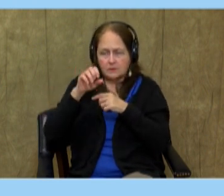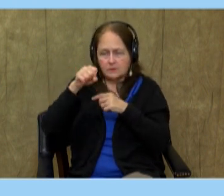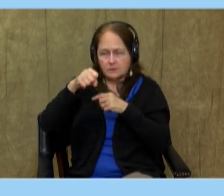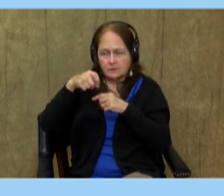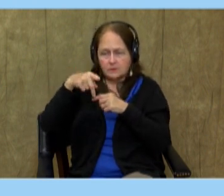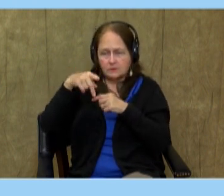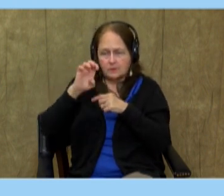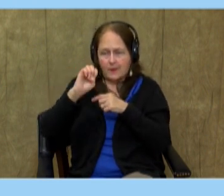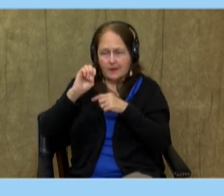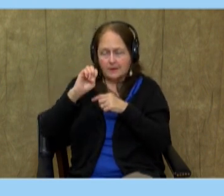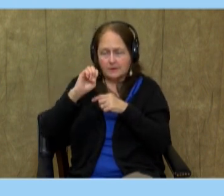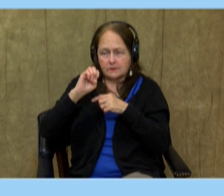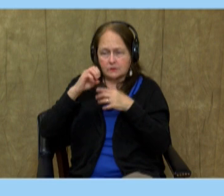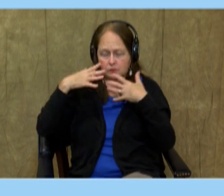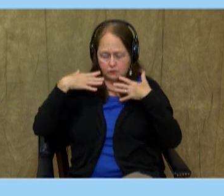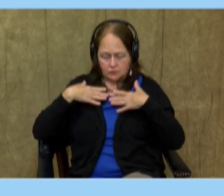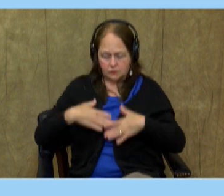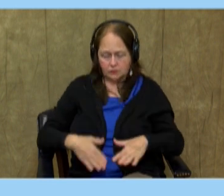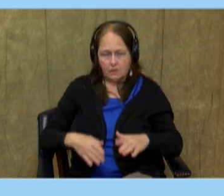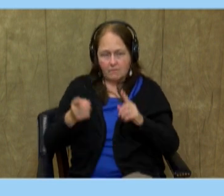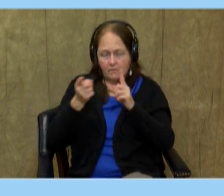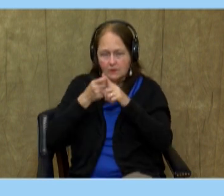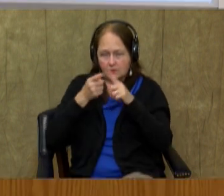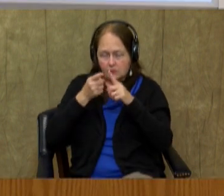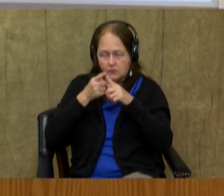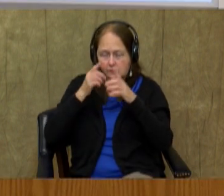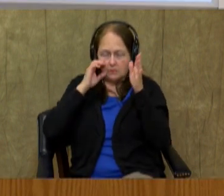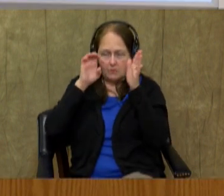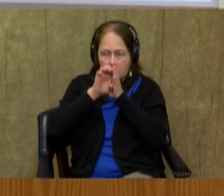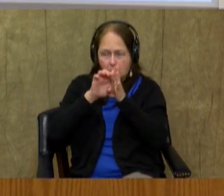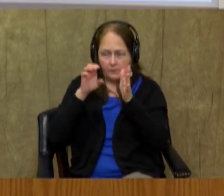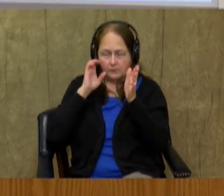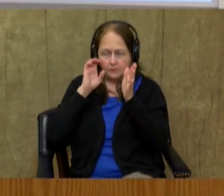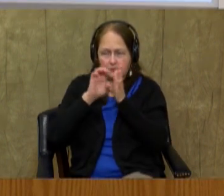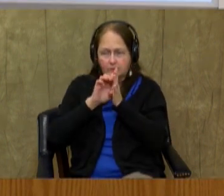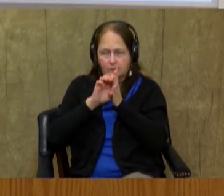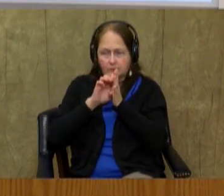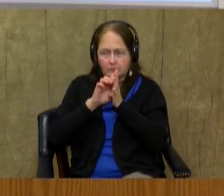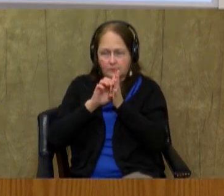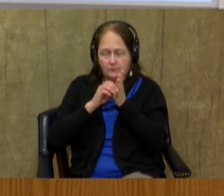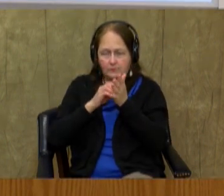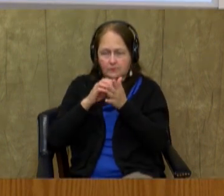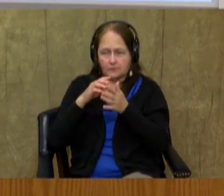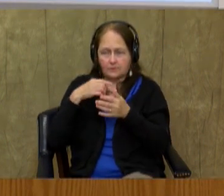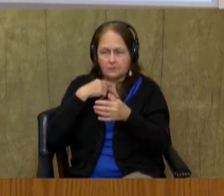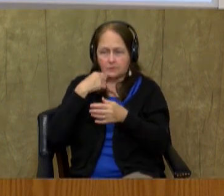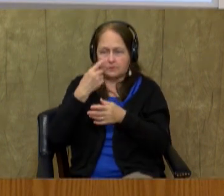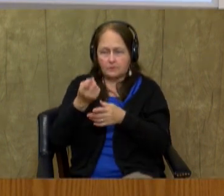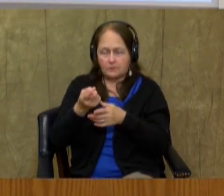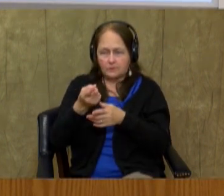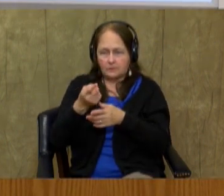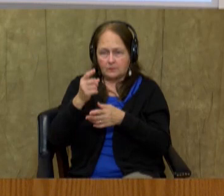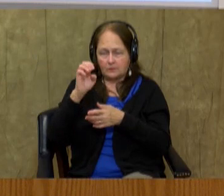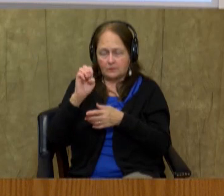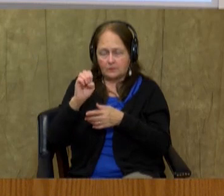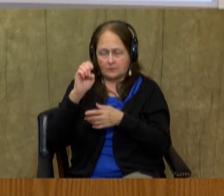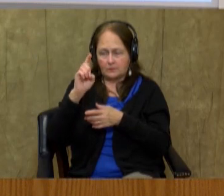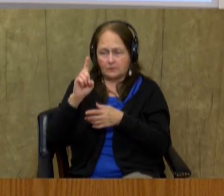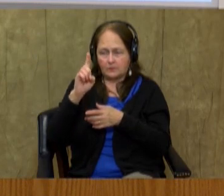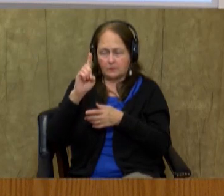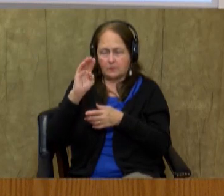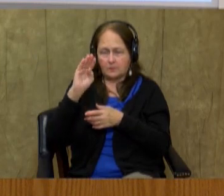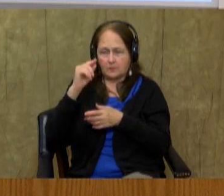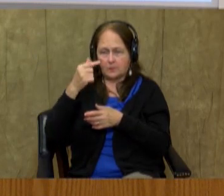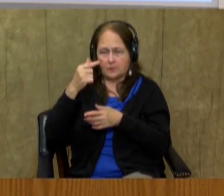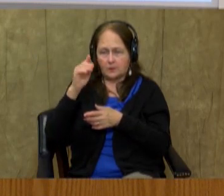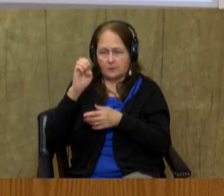spacesuit. And this was like their first photograph together in the spacesuit. And what I was told by Ed Buckby, the